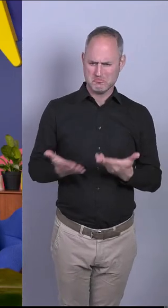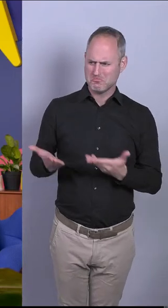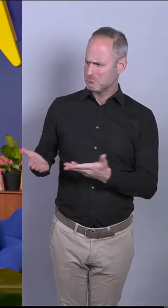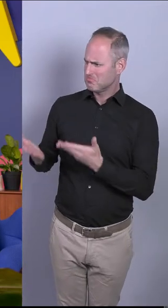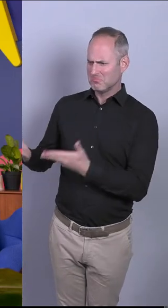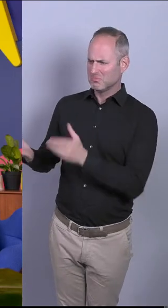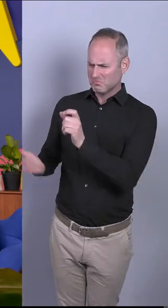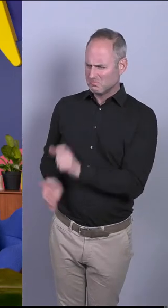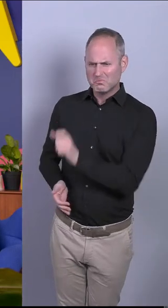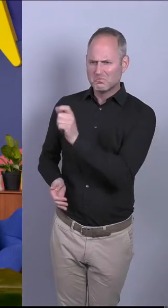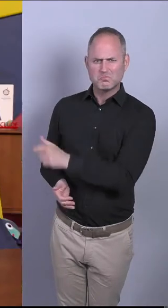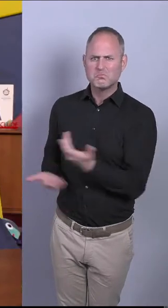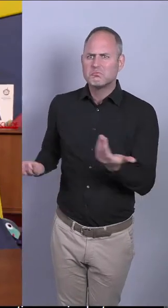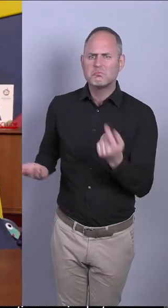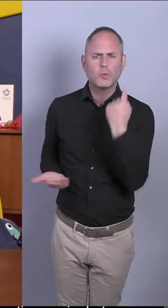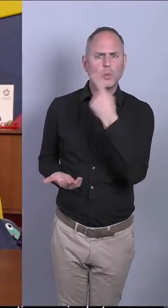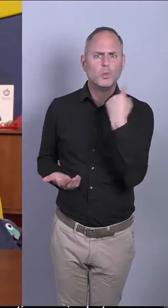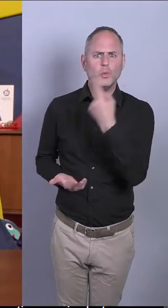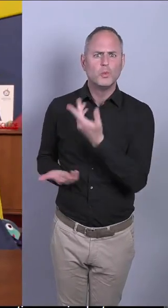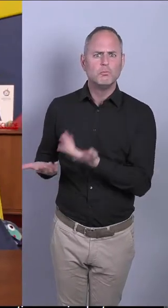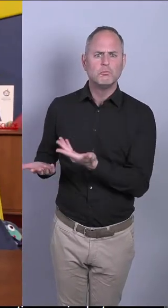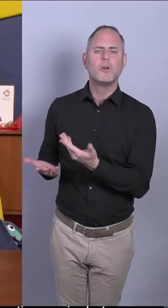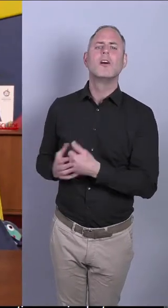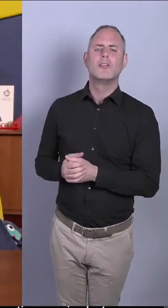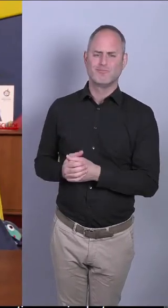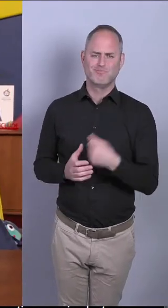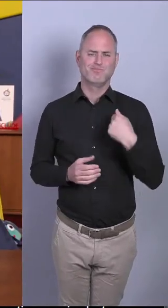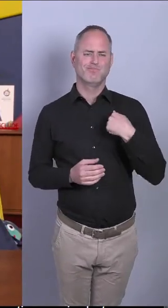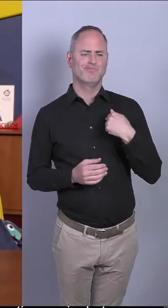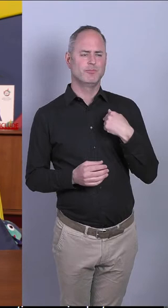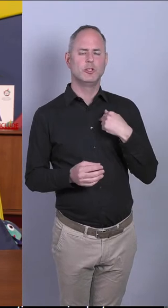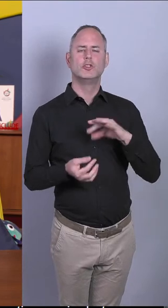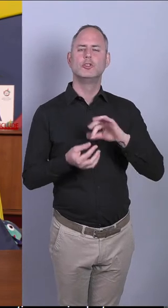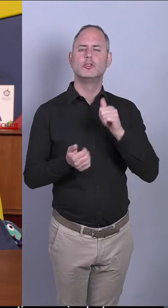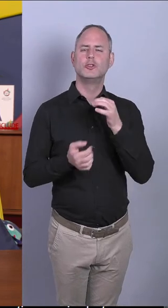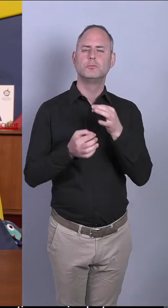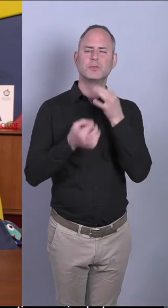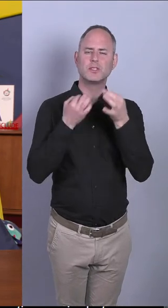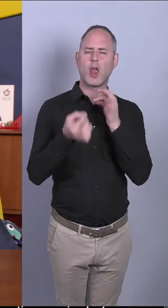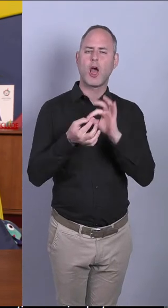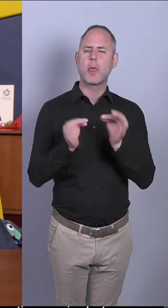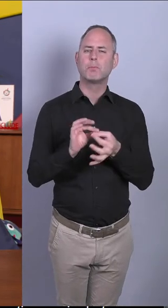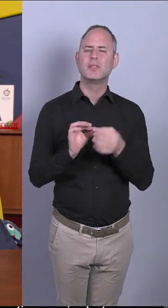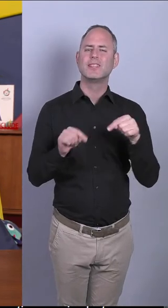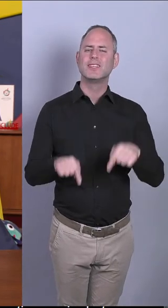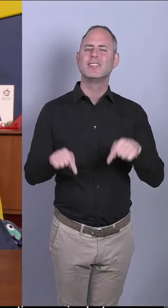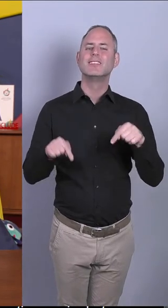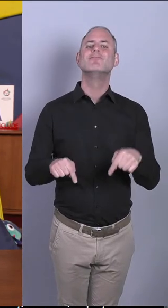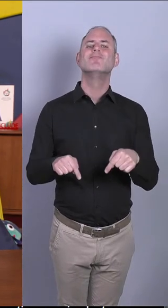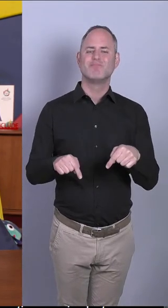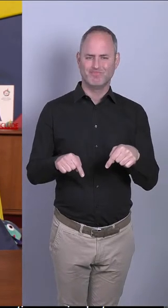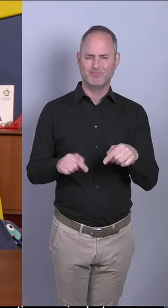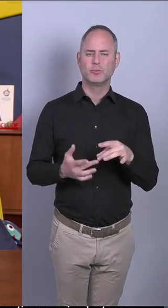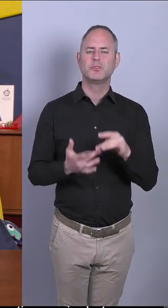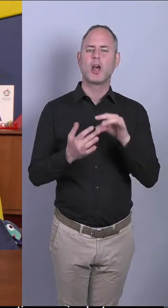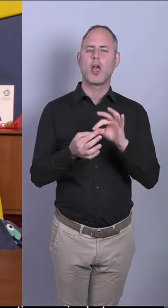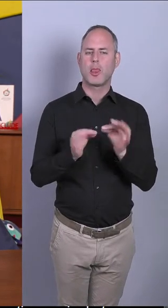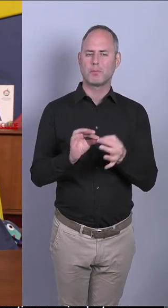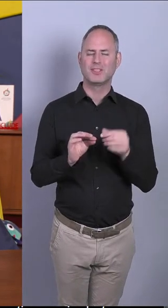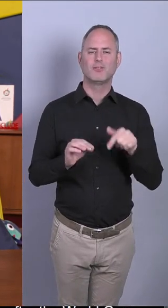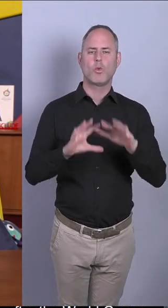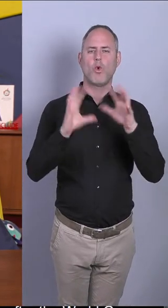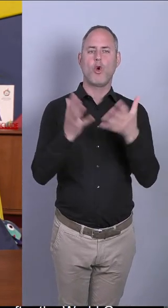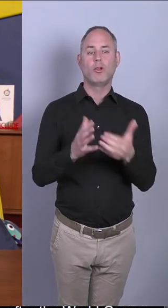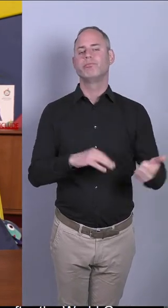introduce you briefly. Sven Albrecht, Managing Director of Special Olympics Germany and the World Games Organizing Committee. Jan